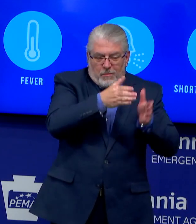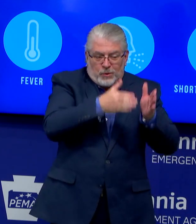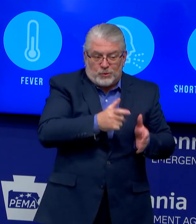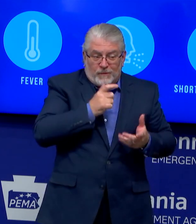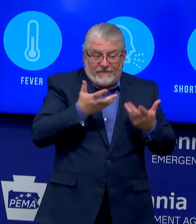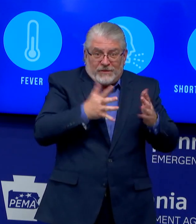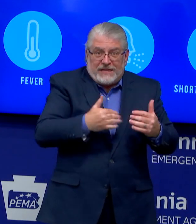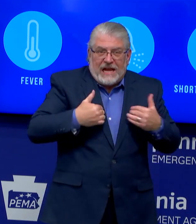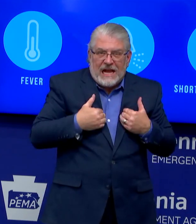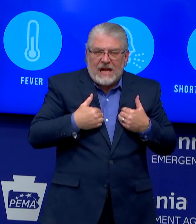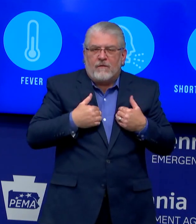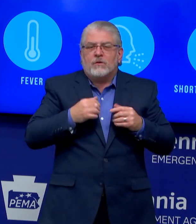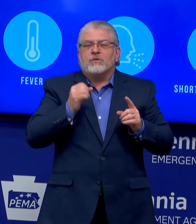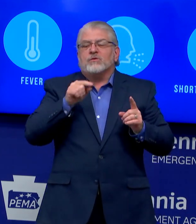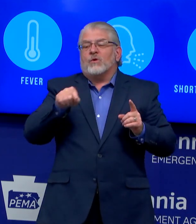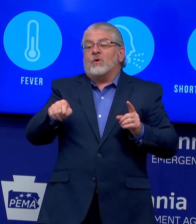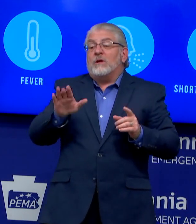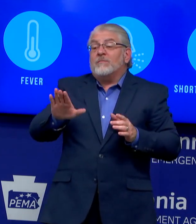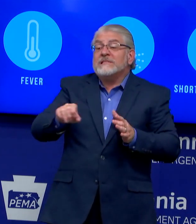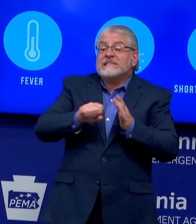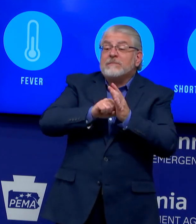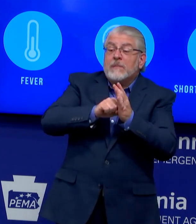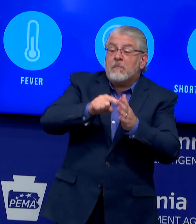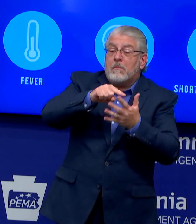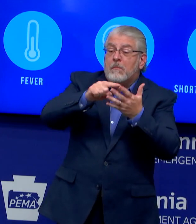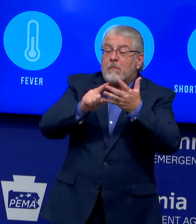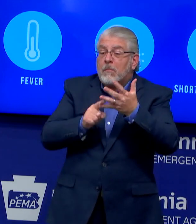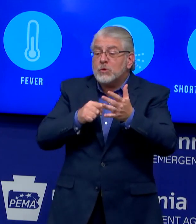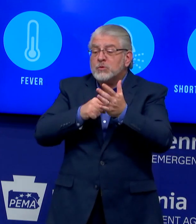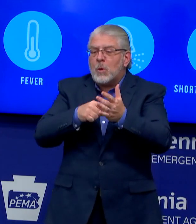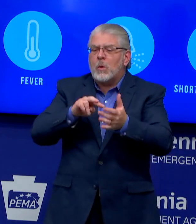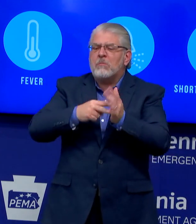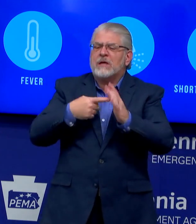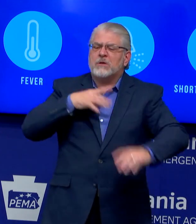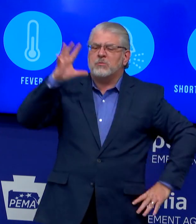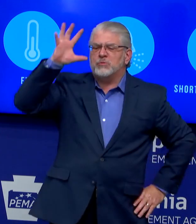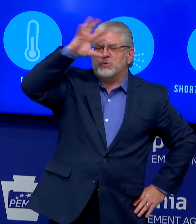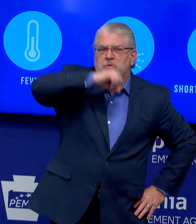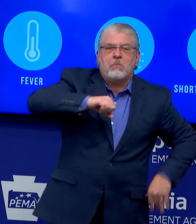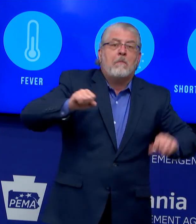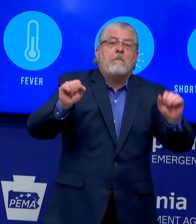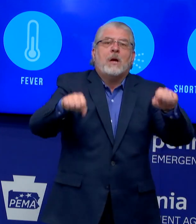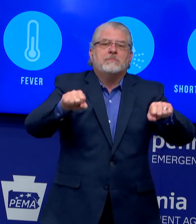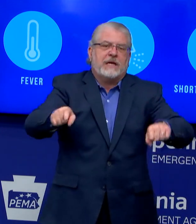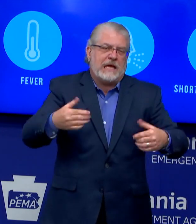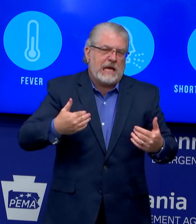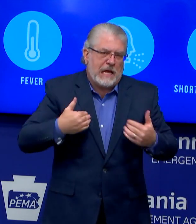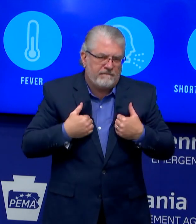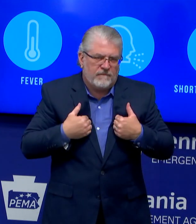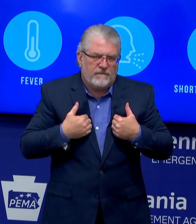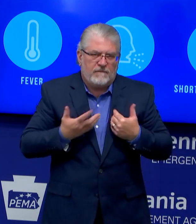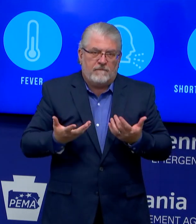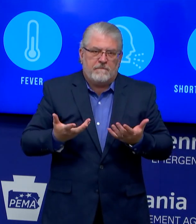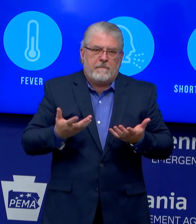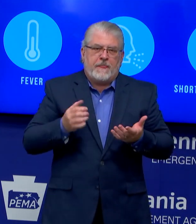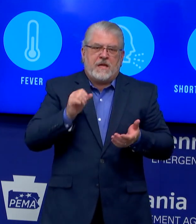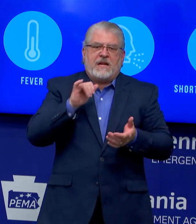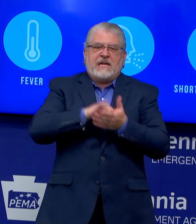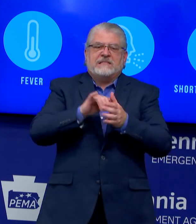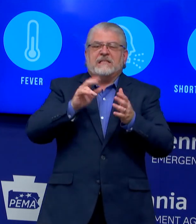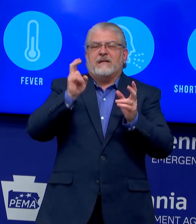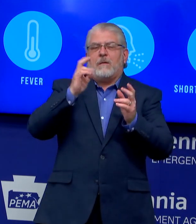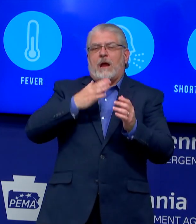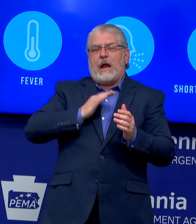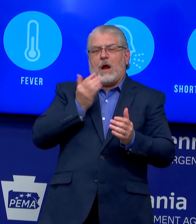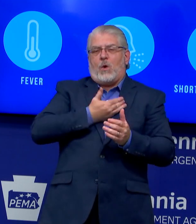have symptoms of COVID-19, well, they're a probable case, and we are looking at that data. We're going to be looking at many